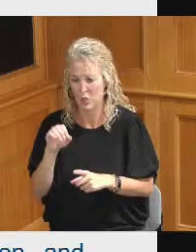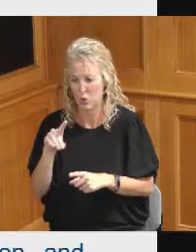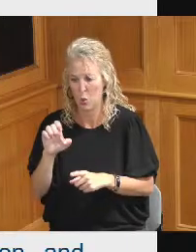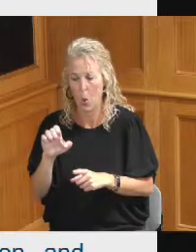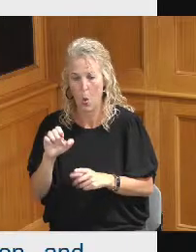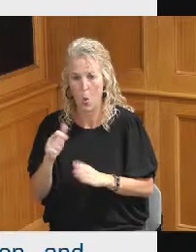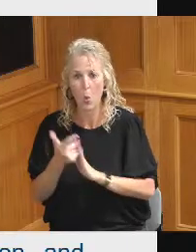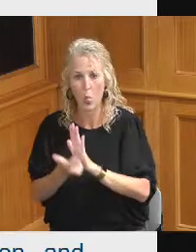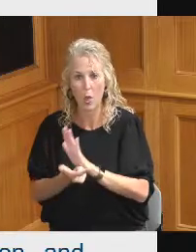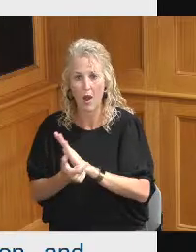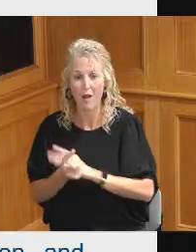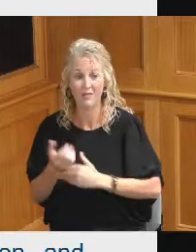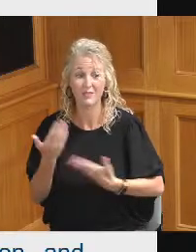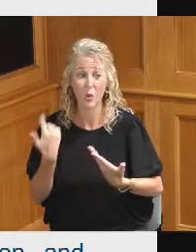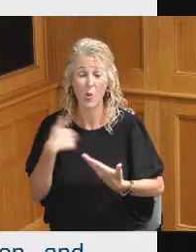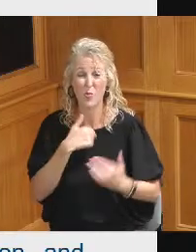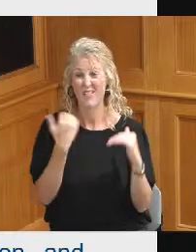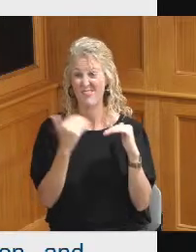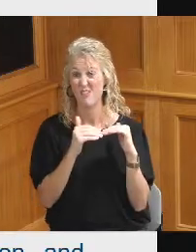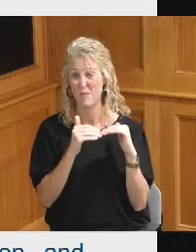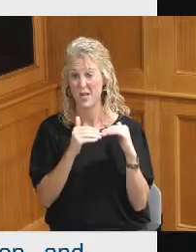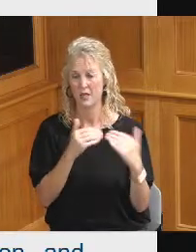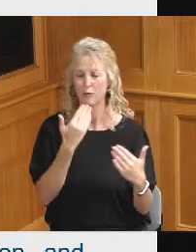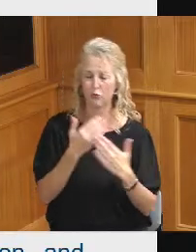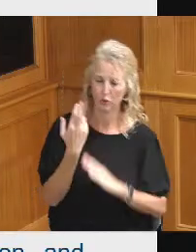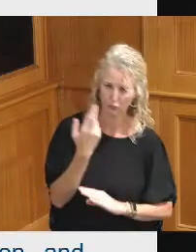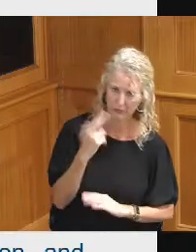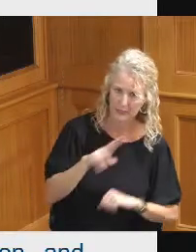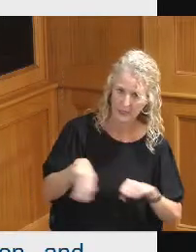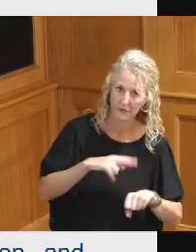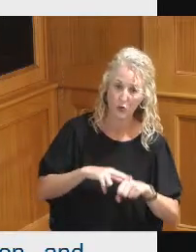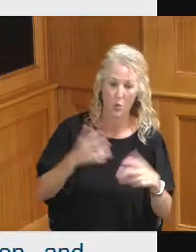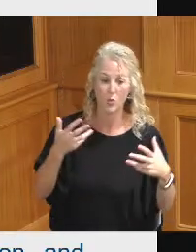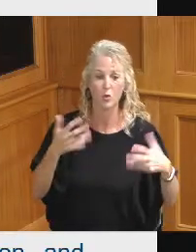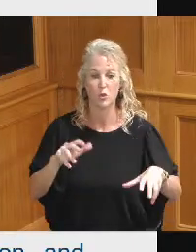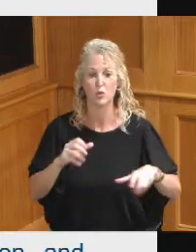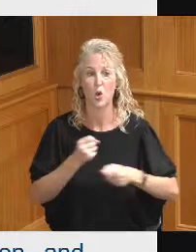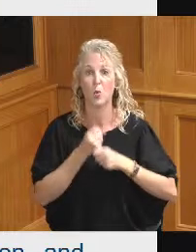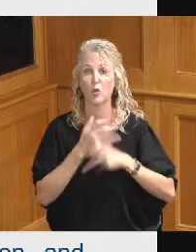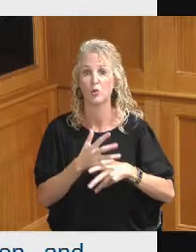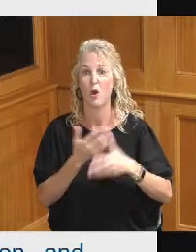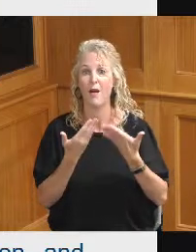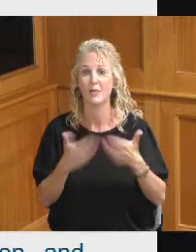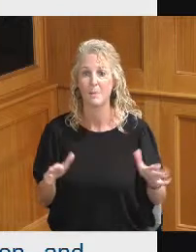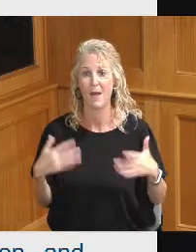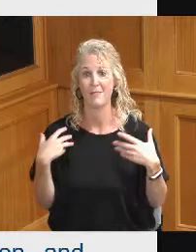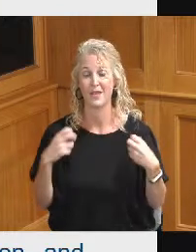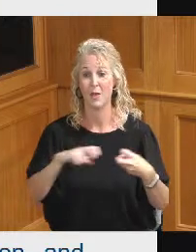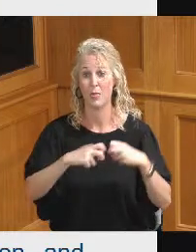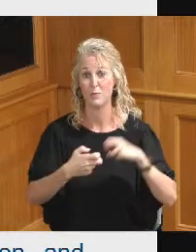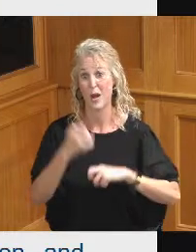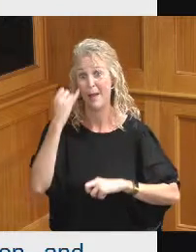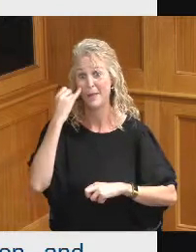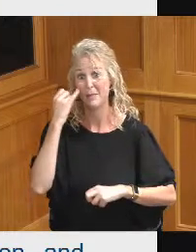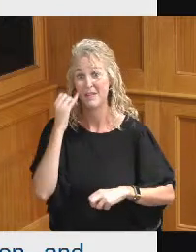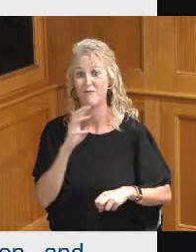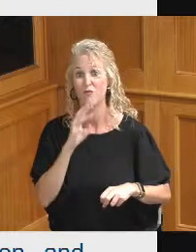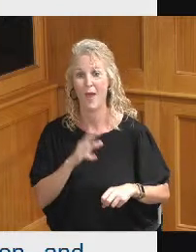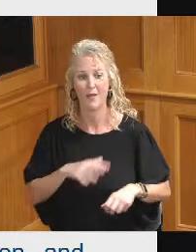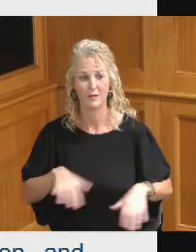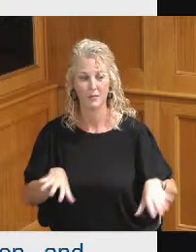code. And there's some limitations, and they're for good reasons. One, you don't want to create public health issues by creating wet